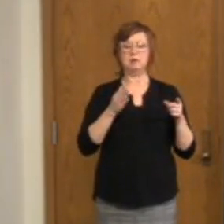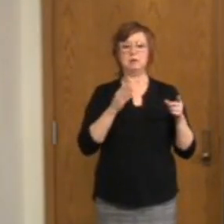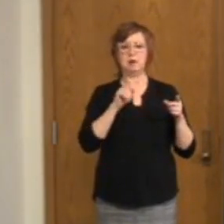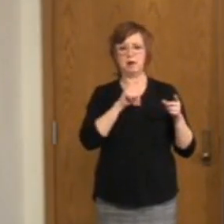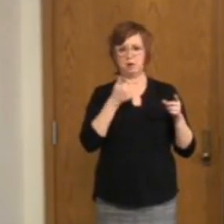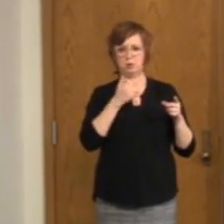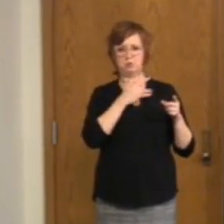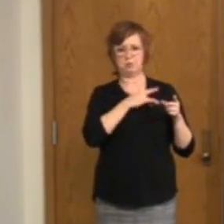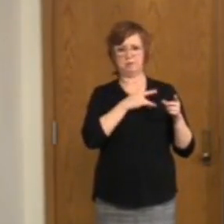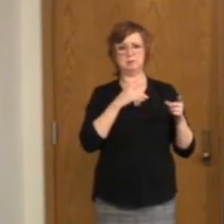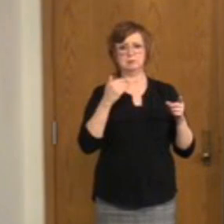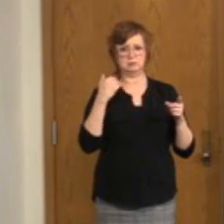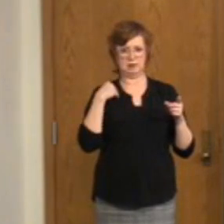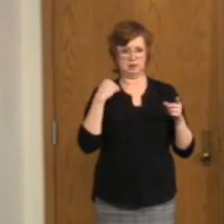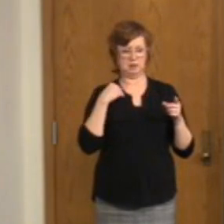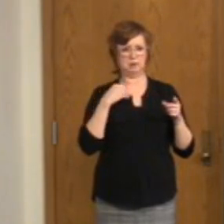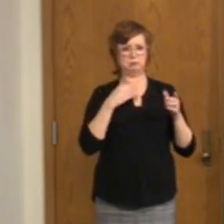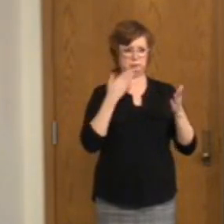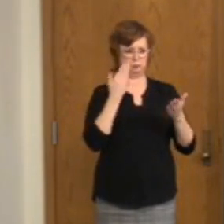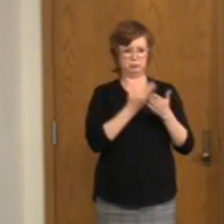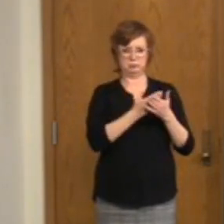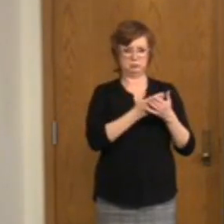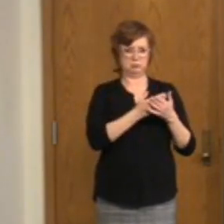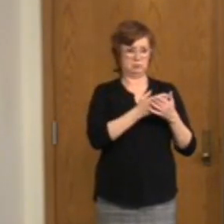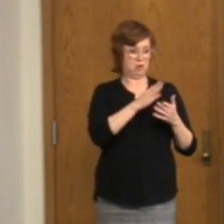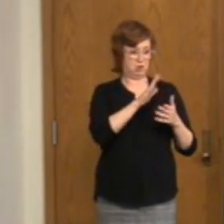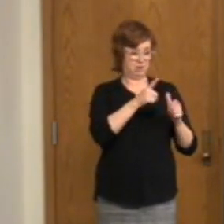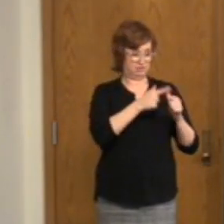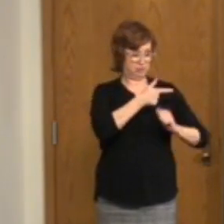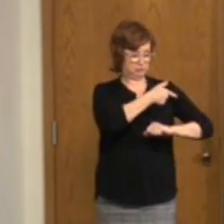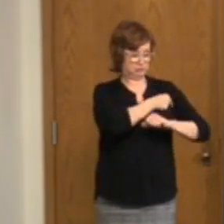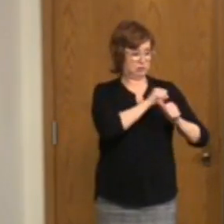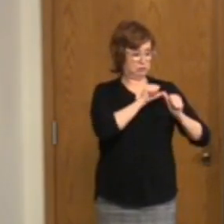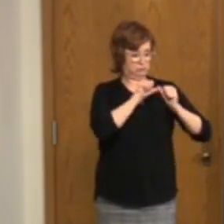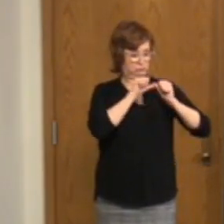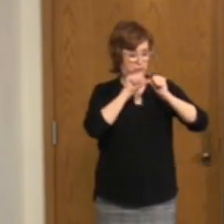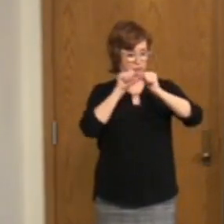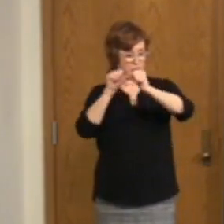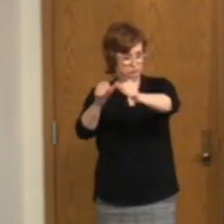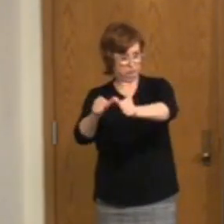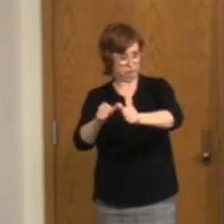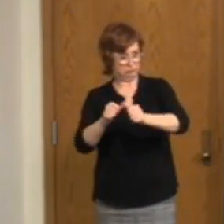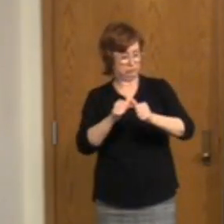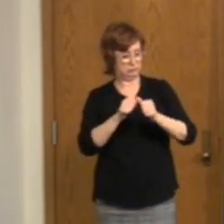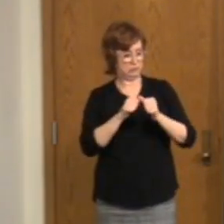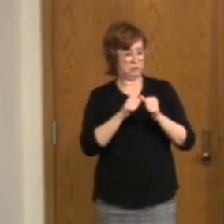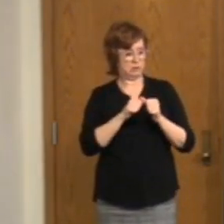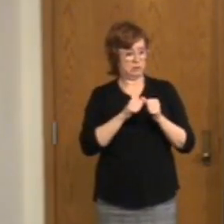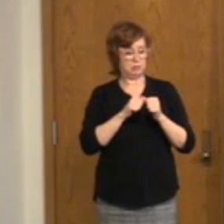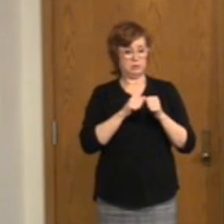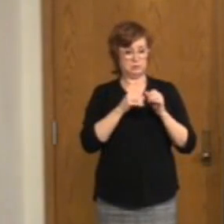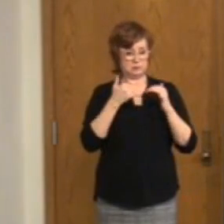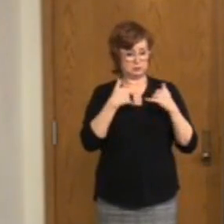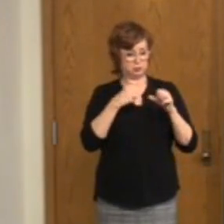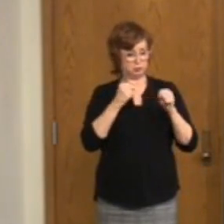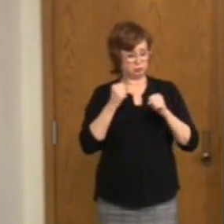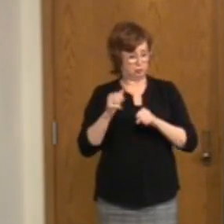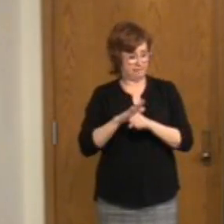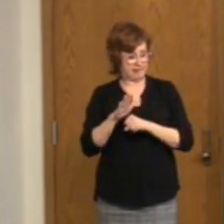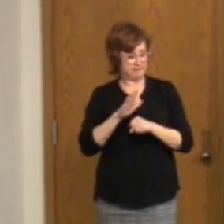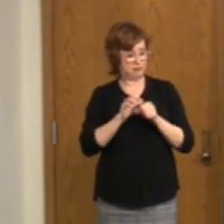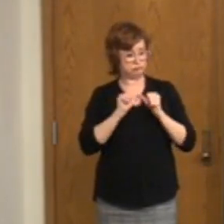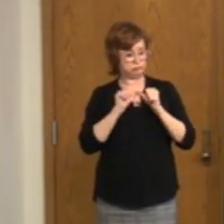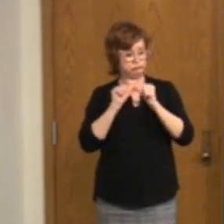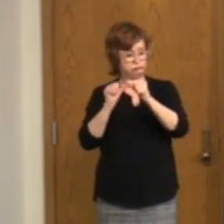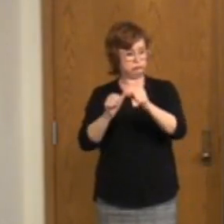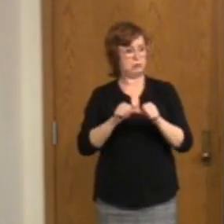dose maintains its effectiveness, and actually the effectiveness increases over time. So now, the evidence is